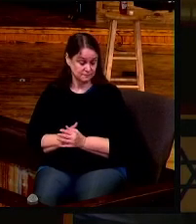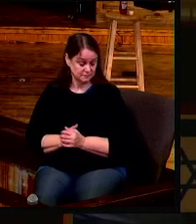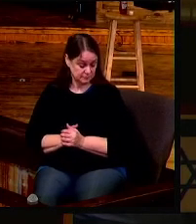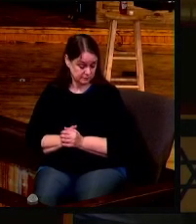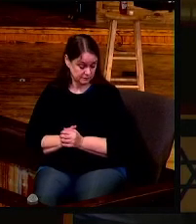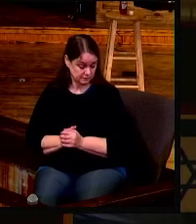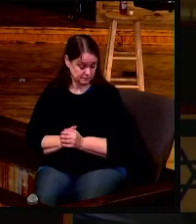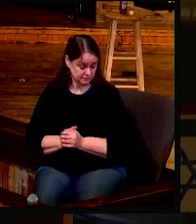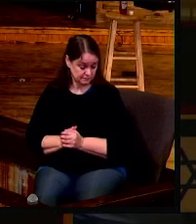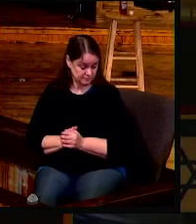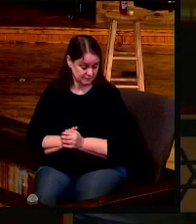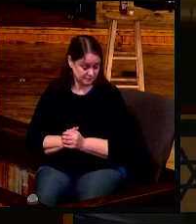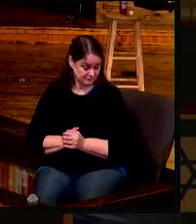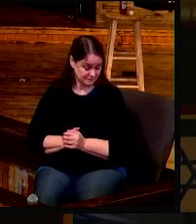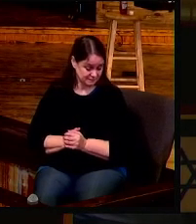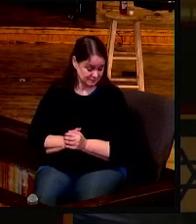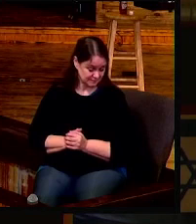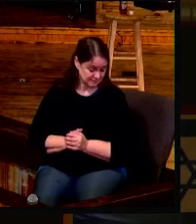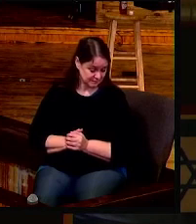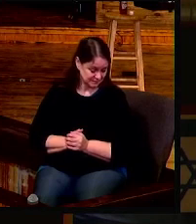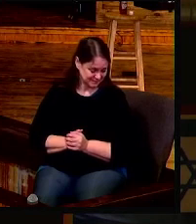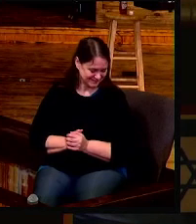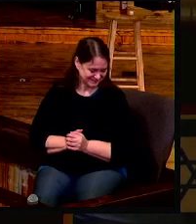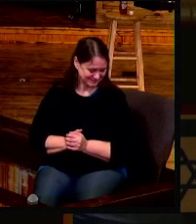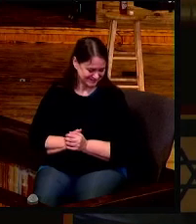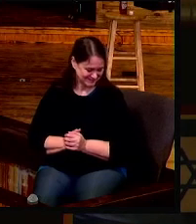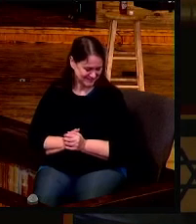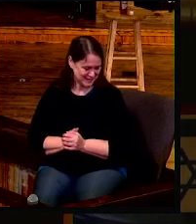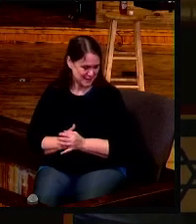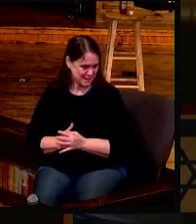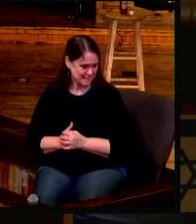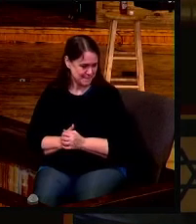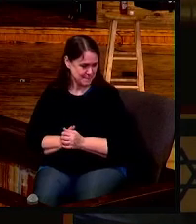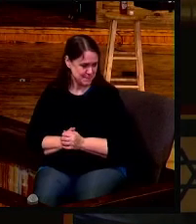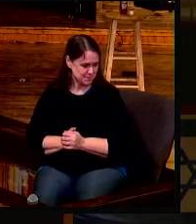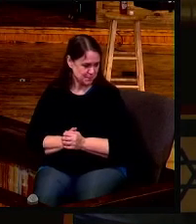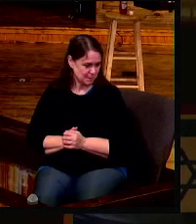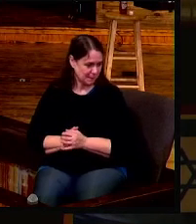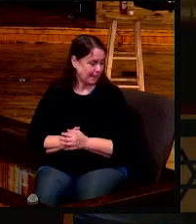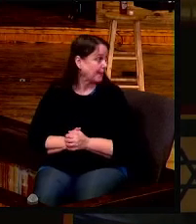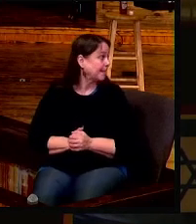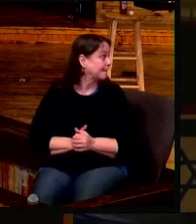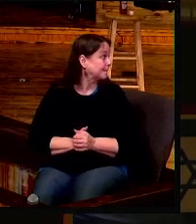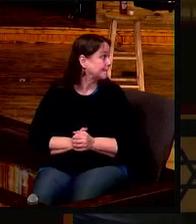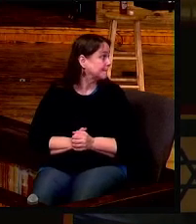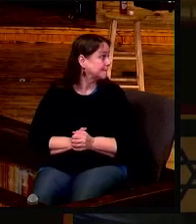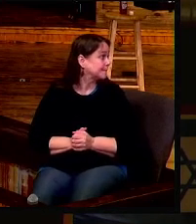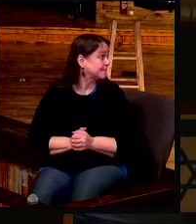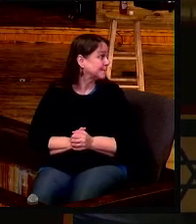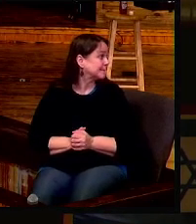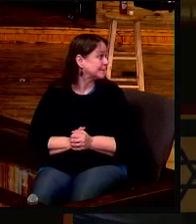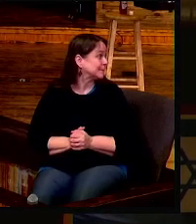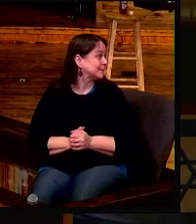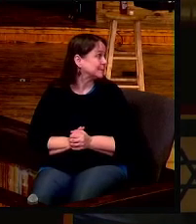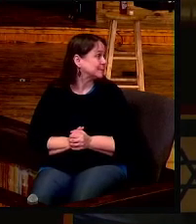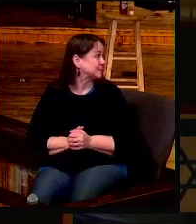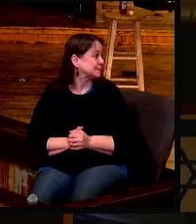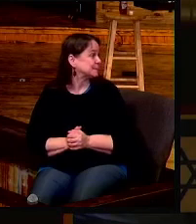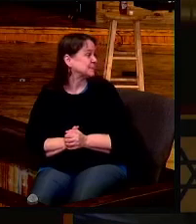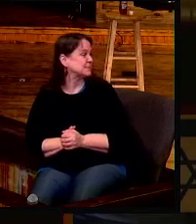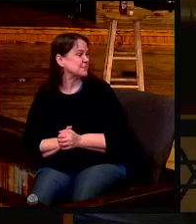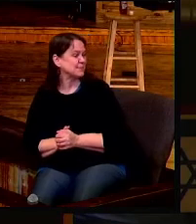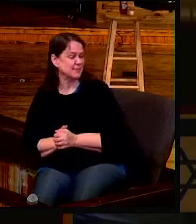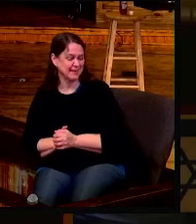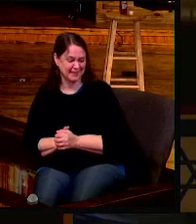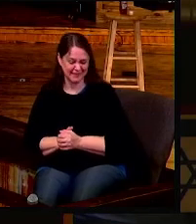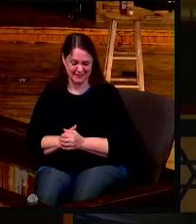We've got several horses at home. We've got a donkey named Fiona. And I can tell you what, I would sit up and pay attention if Fiona started talking to me while I was out